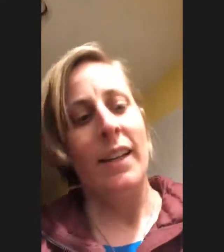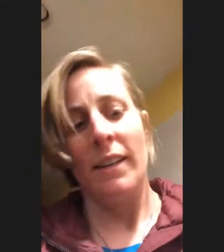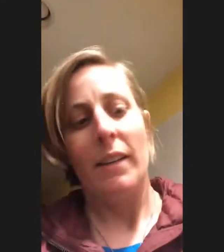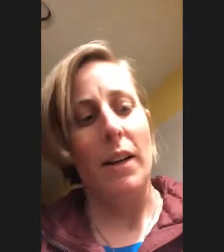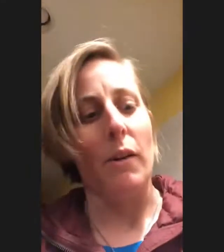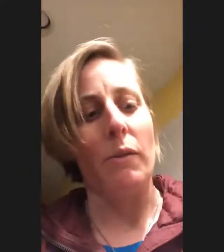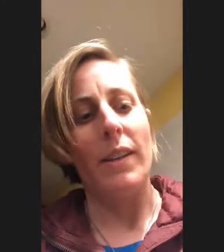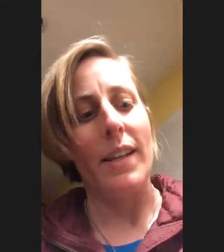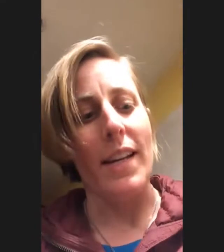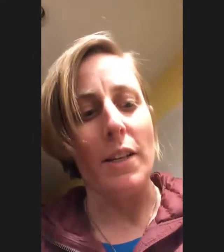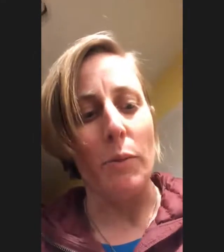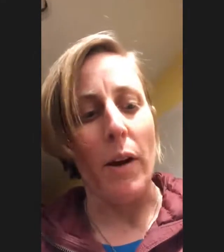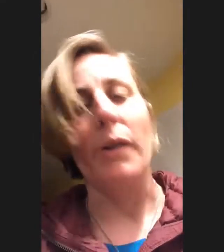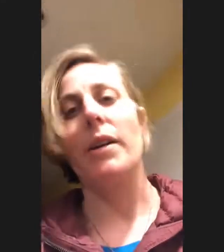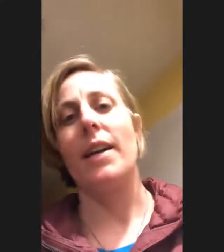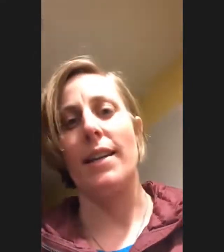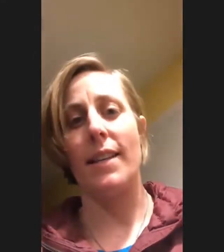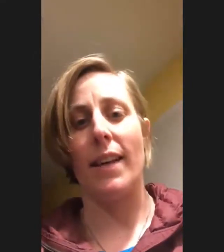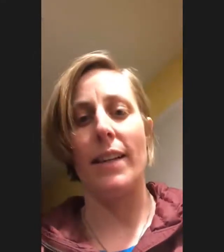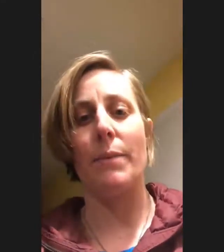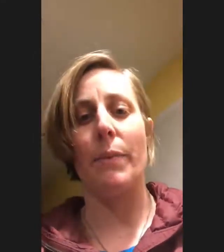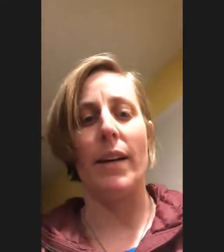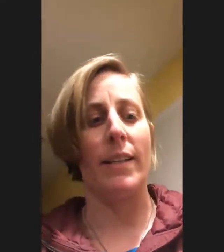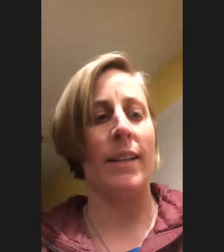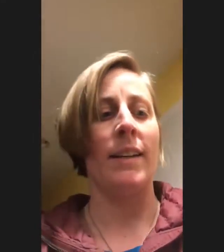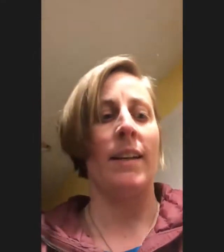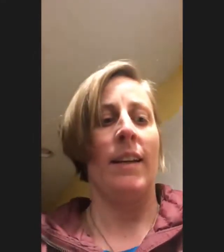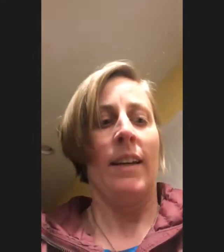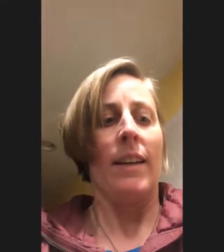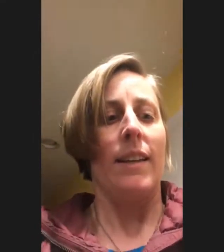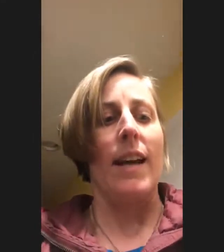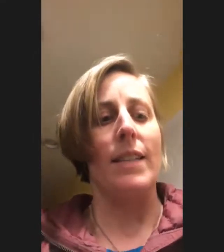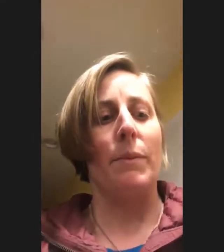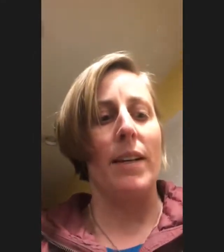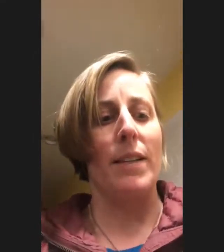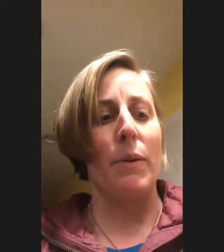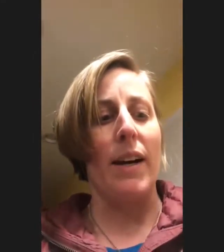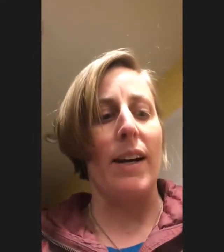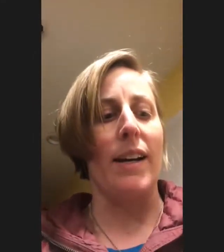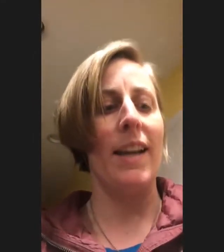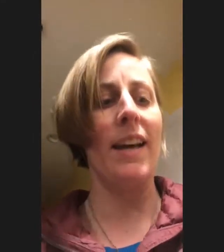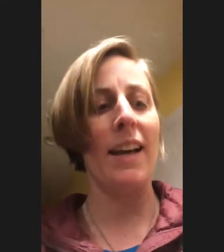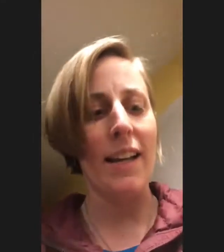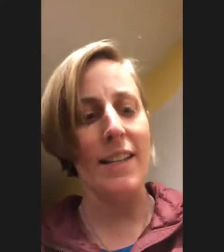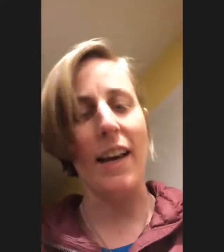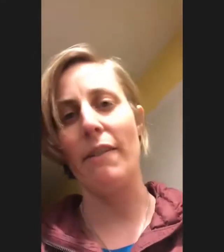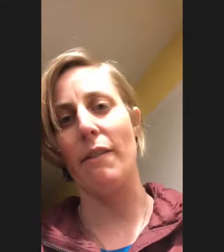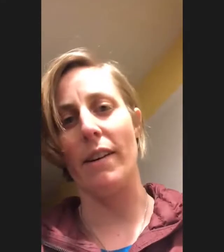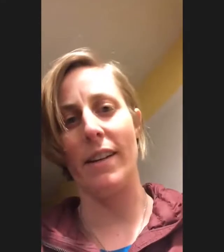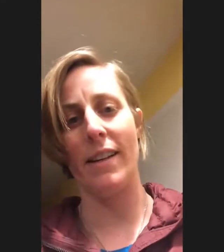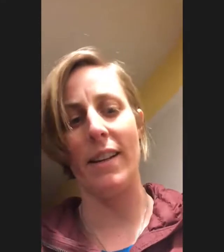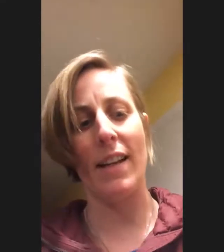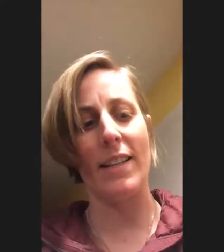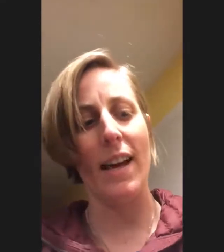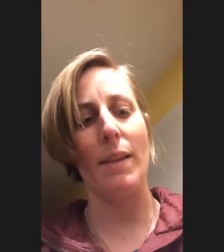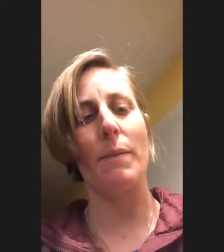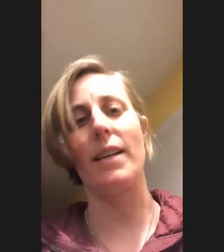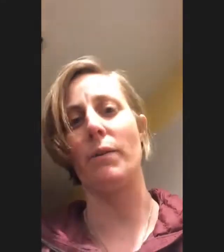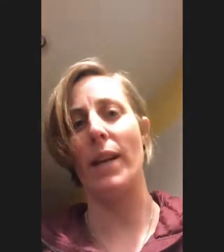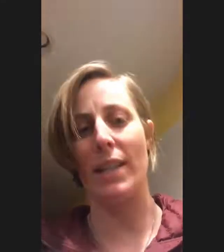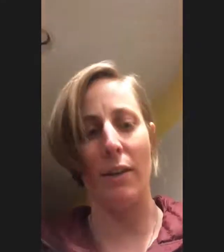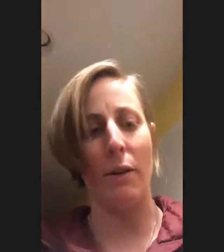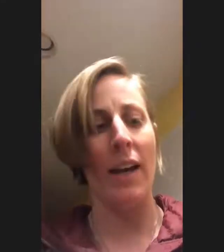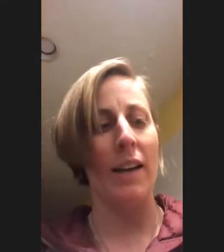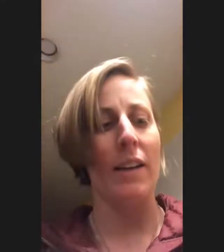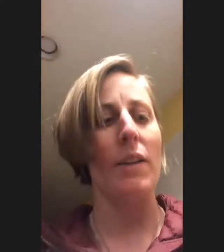be, the need to prioritize things, but that's a place where it's it's not the